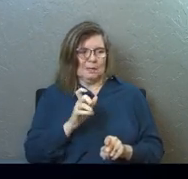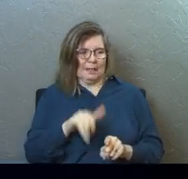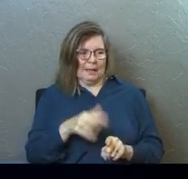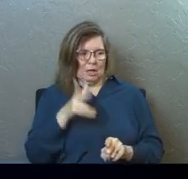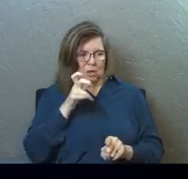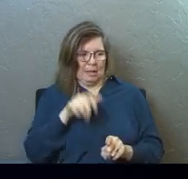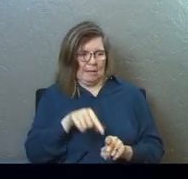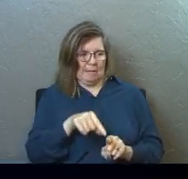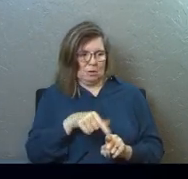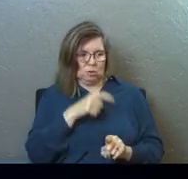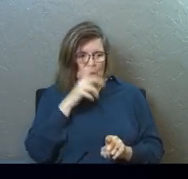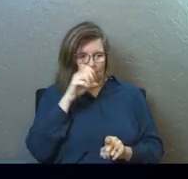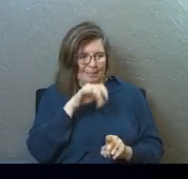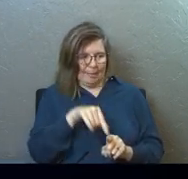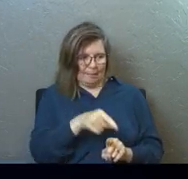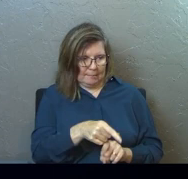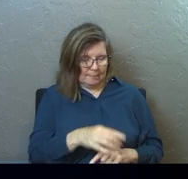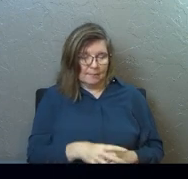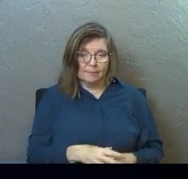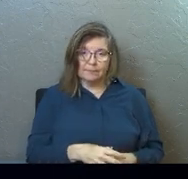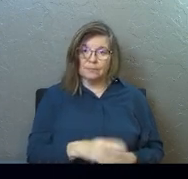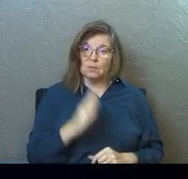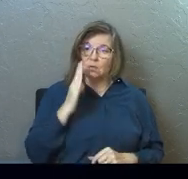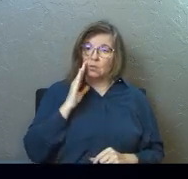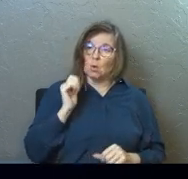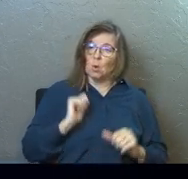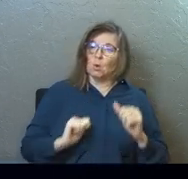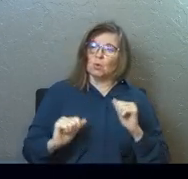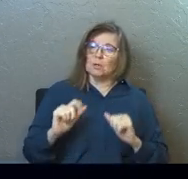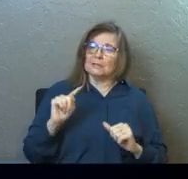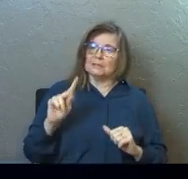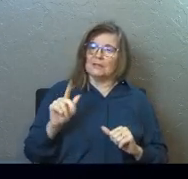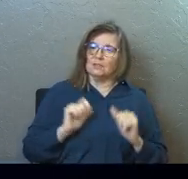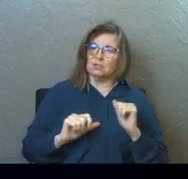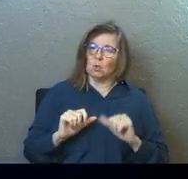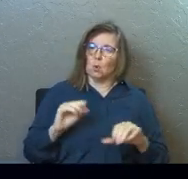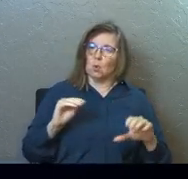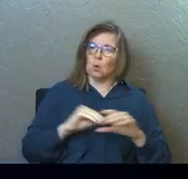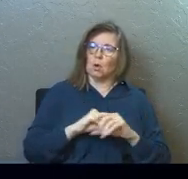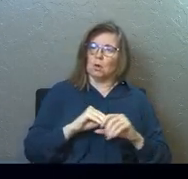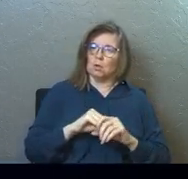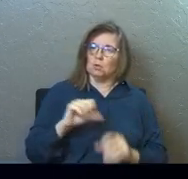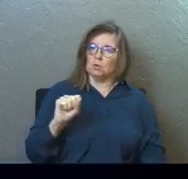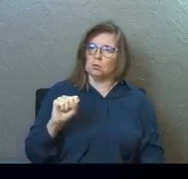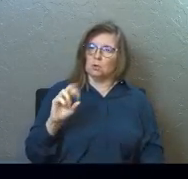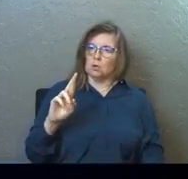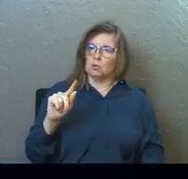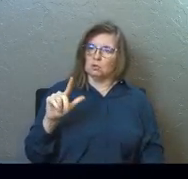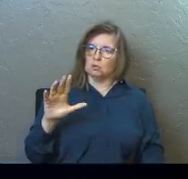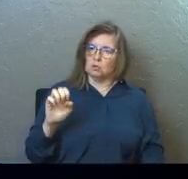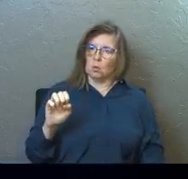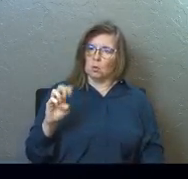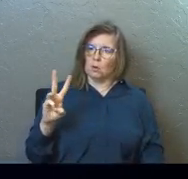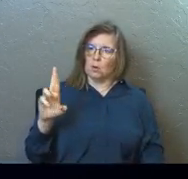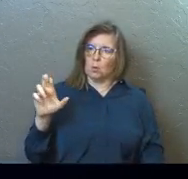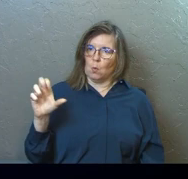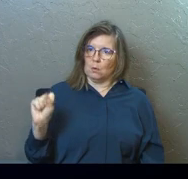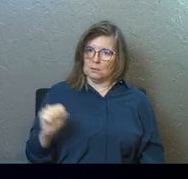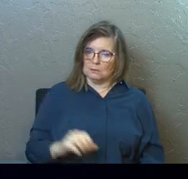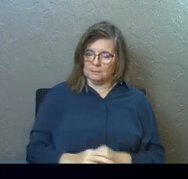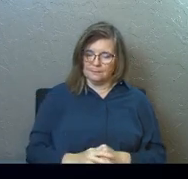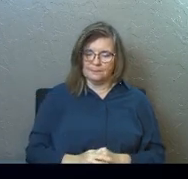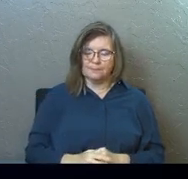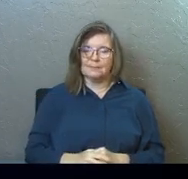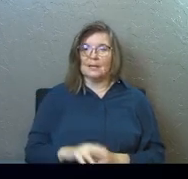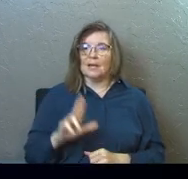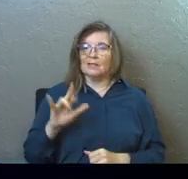it. You know the show Storage Wars? Storage Wars. So there's these